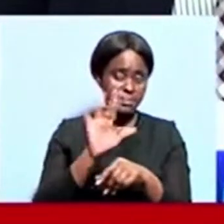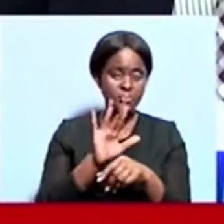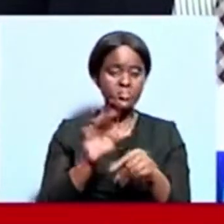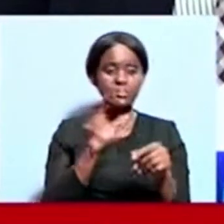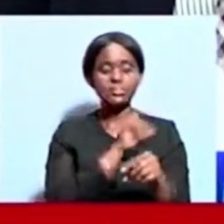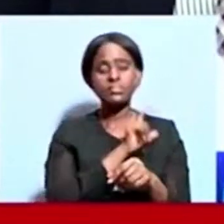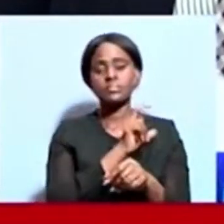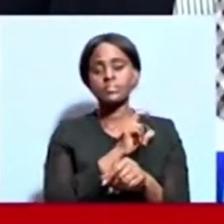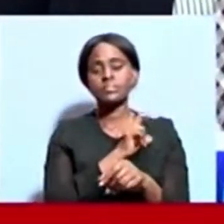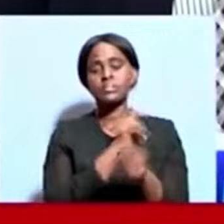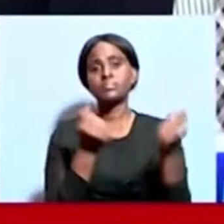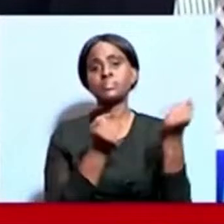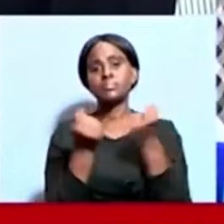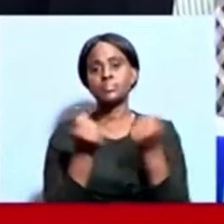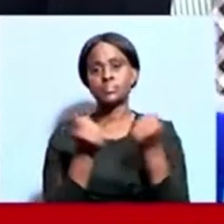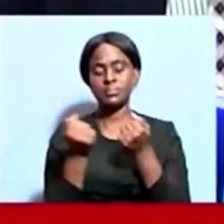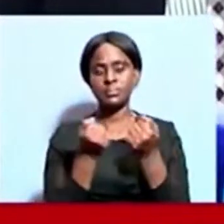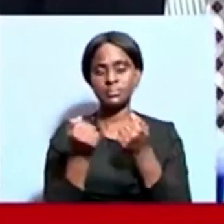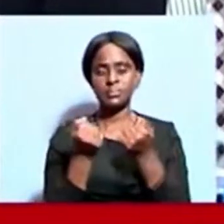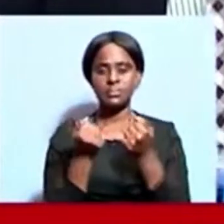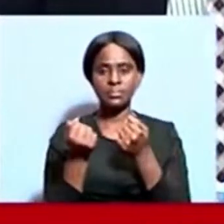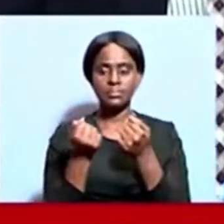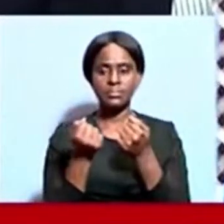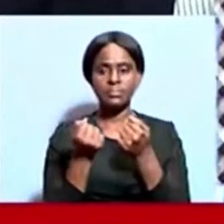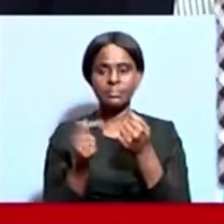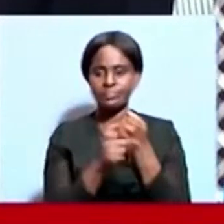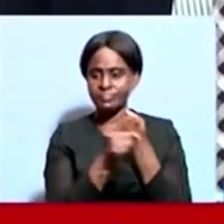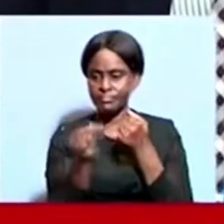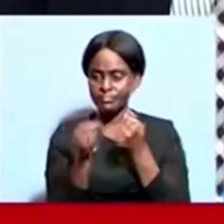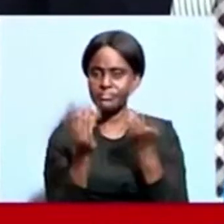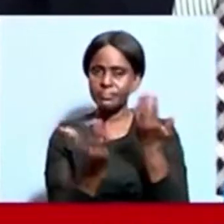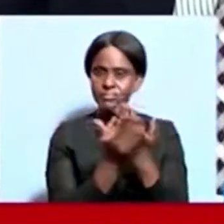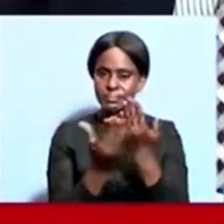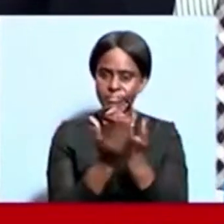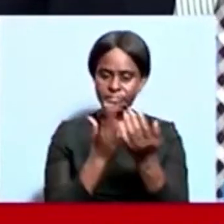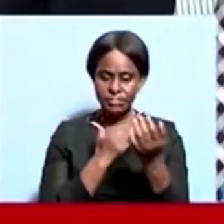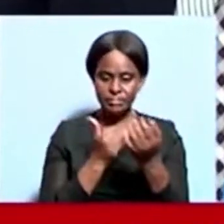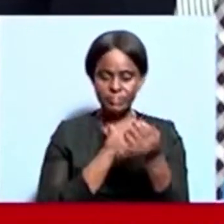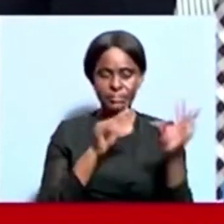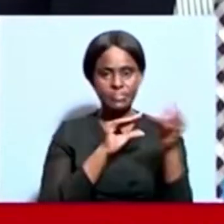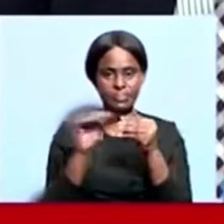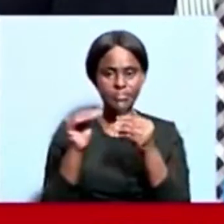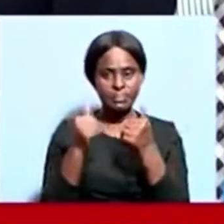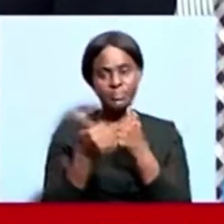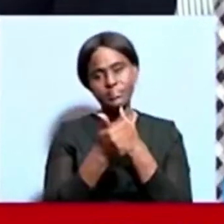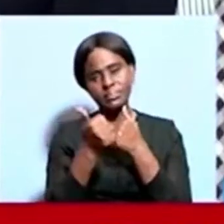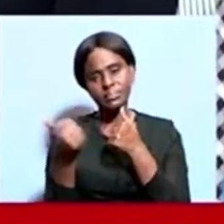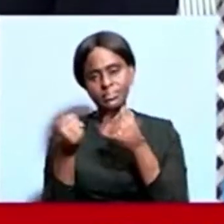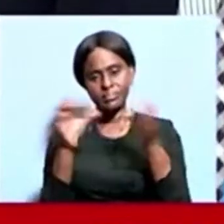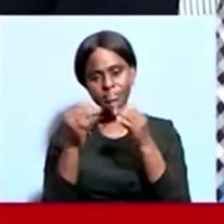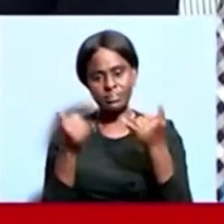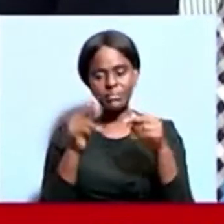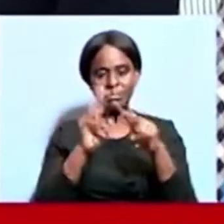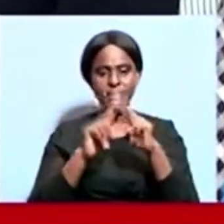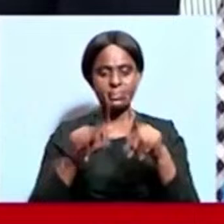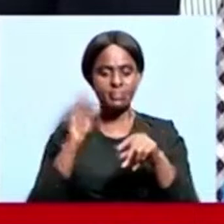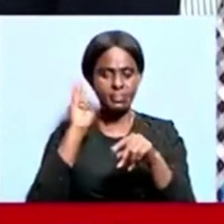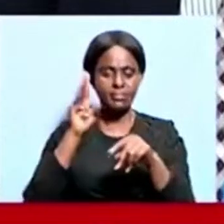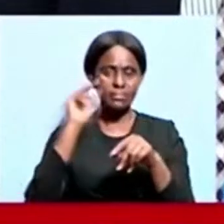police vehicle. Those are the appendices. I move to remedial measures. The Council, Chair, will